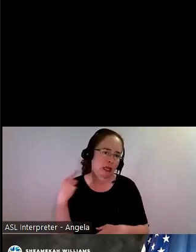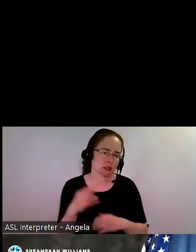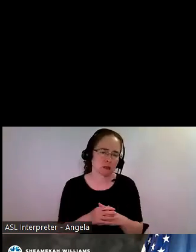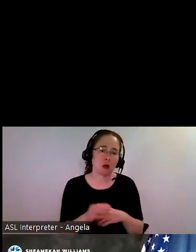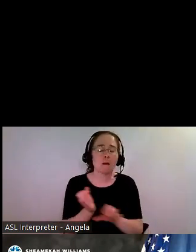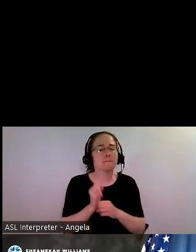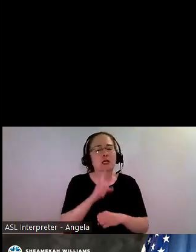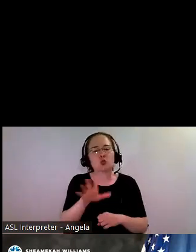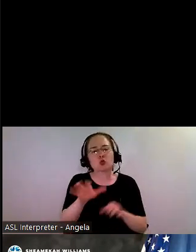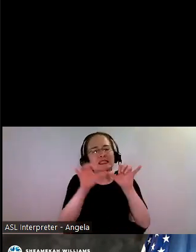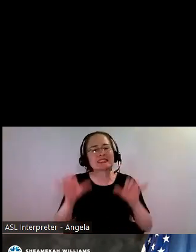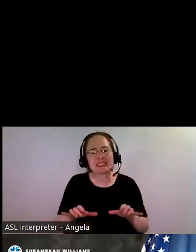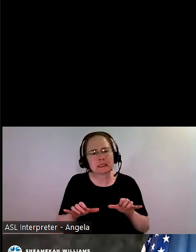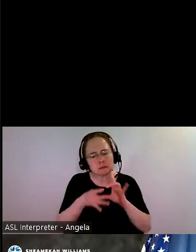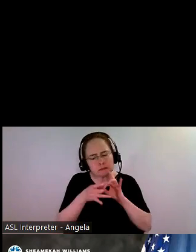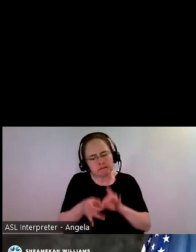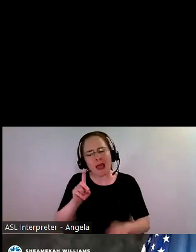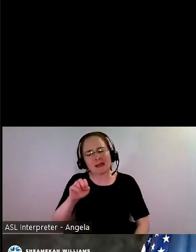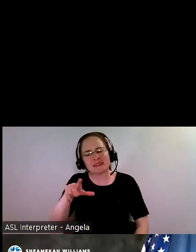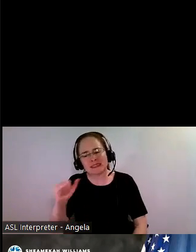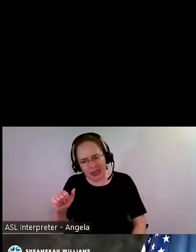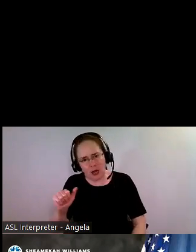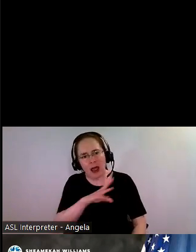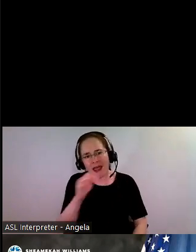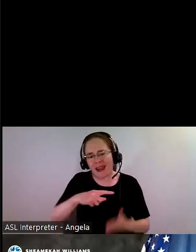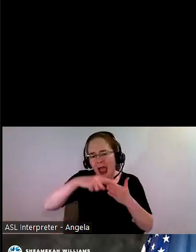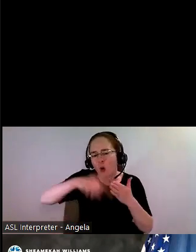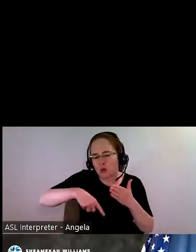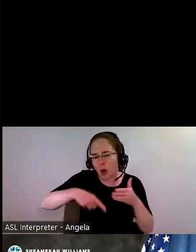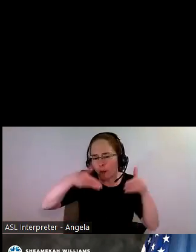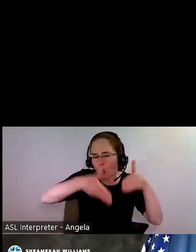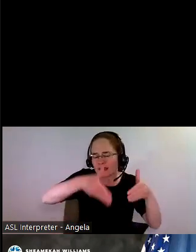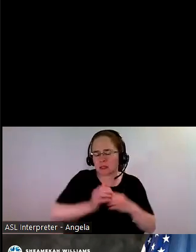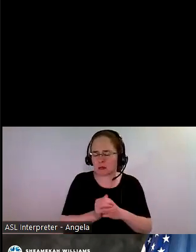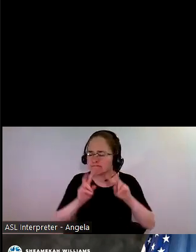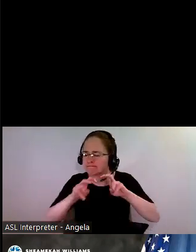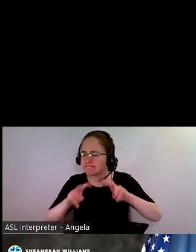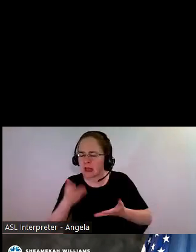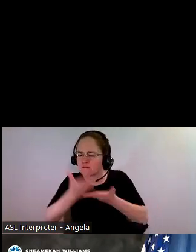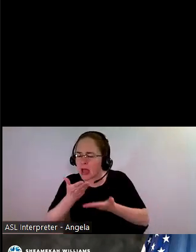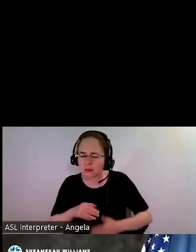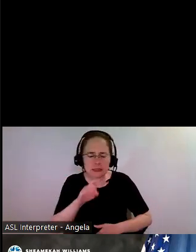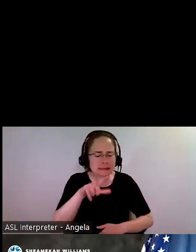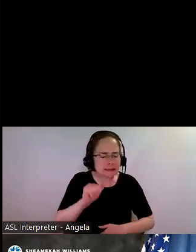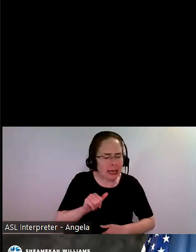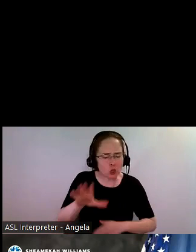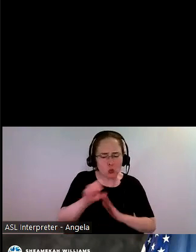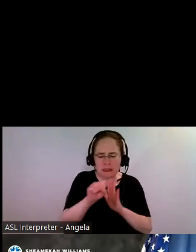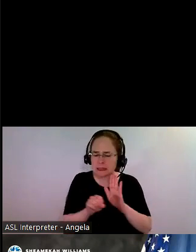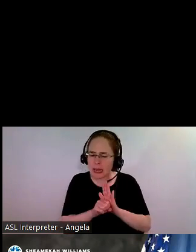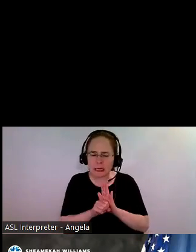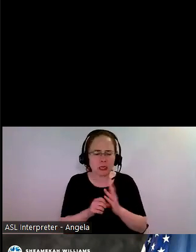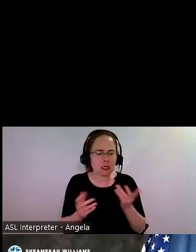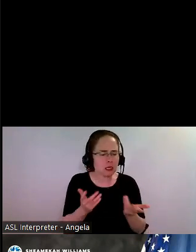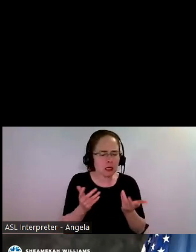your system is data-driven as well as outcome-oriented. Looking at the data, what are the facts? What does the data in your state tell you about this